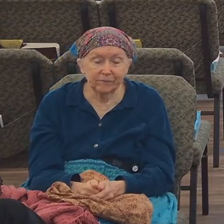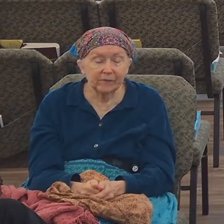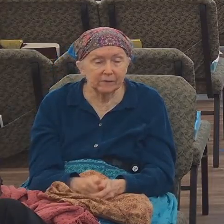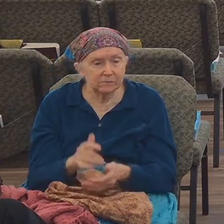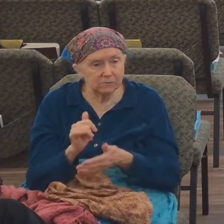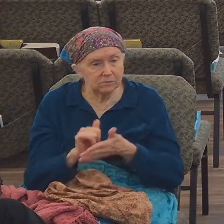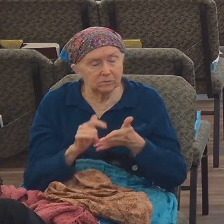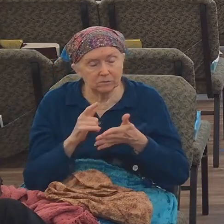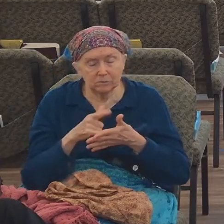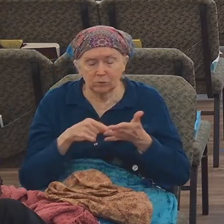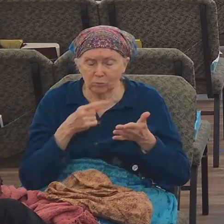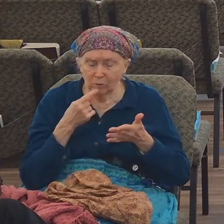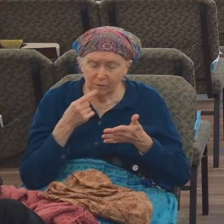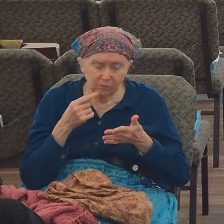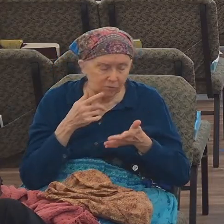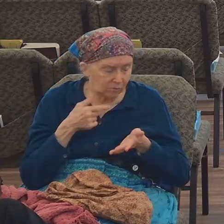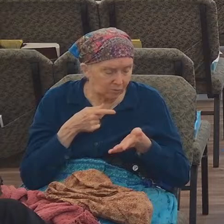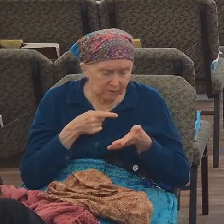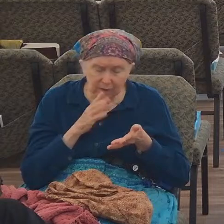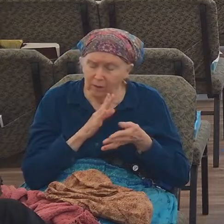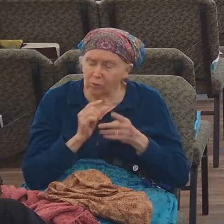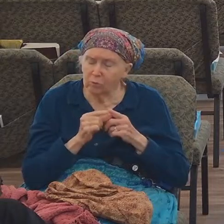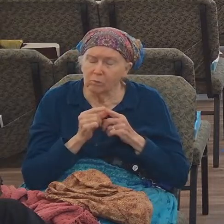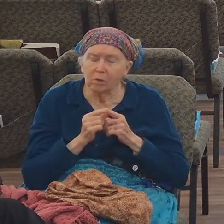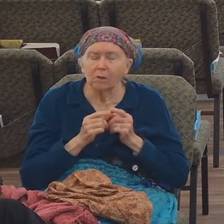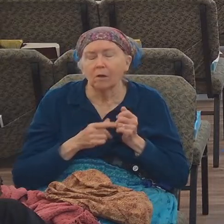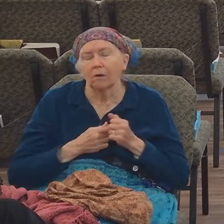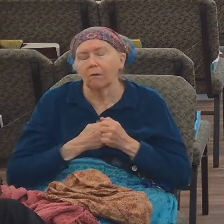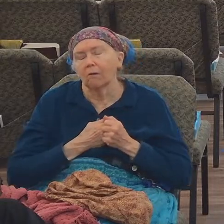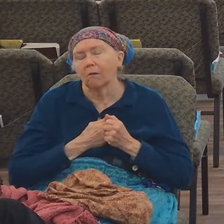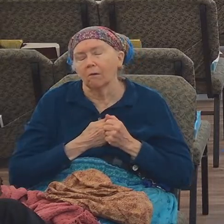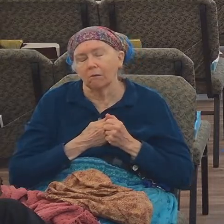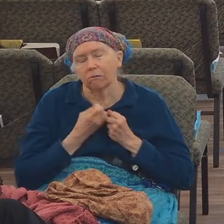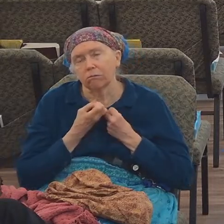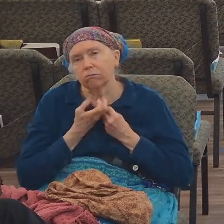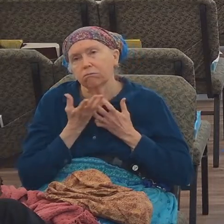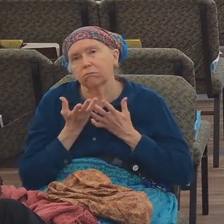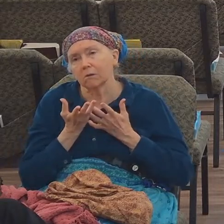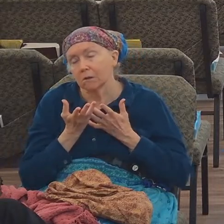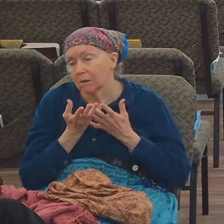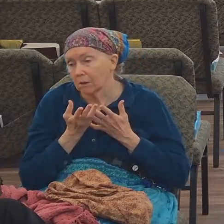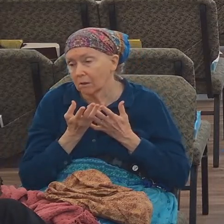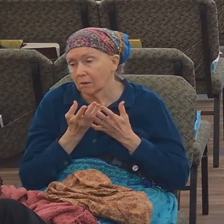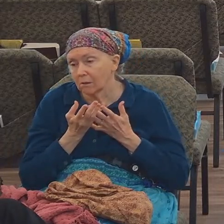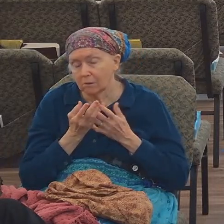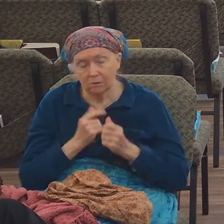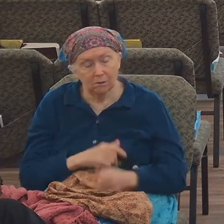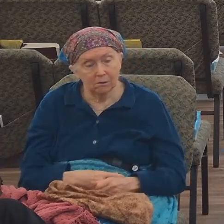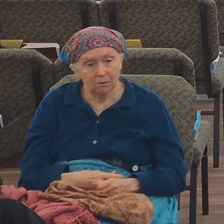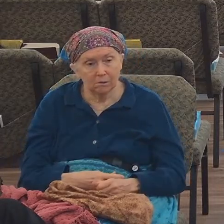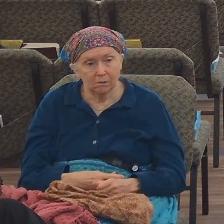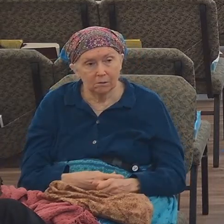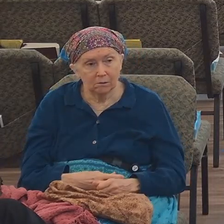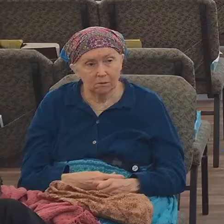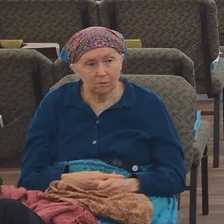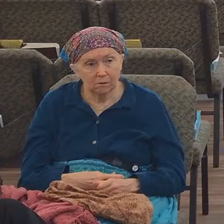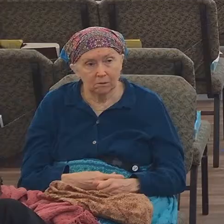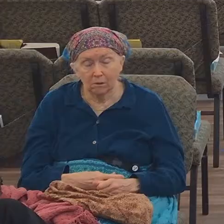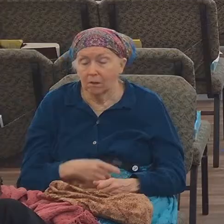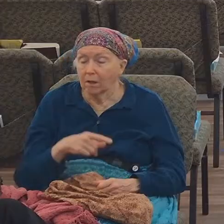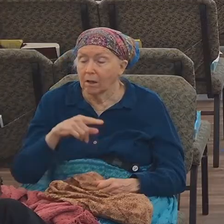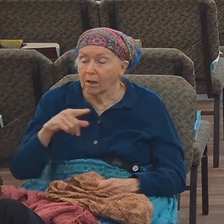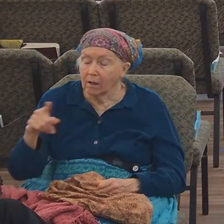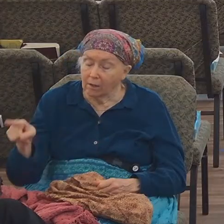right, in his words. And so, again, big picture here, right? They were so fueled and sustained by God's action